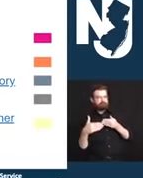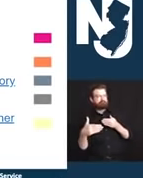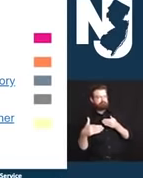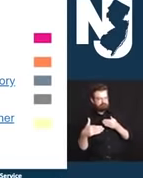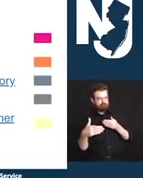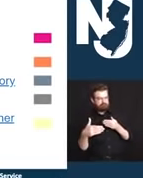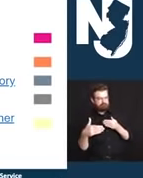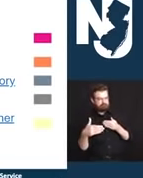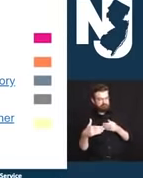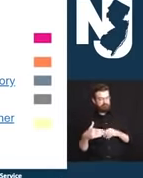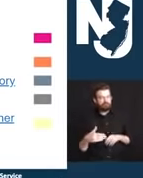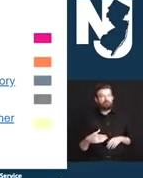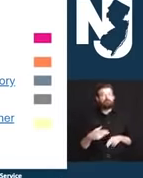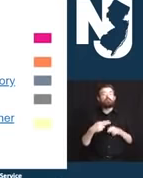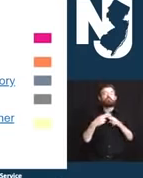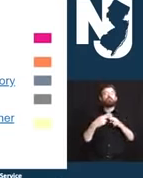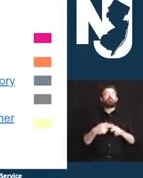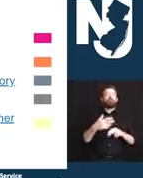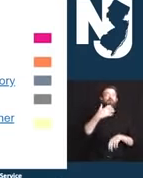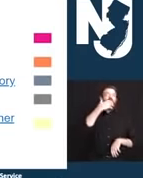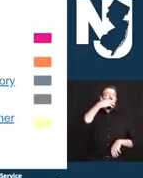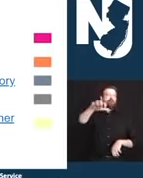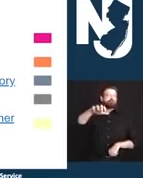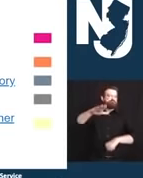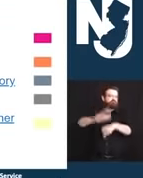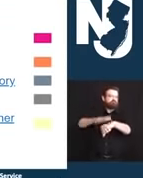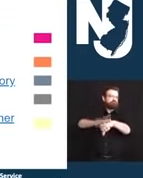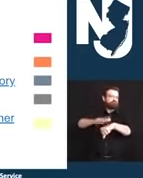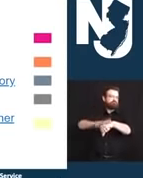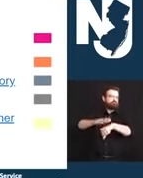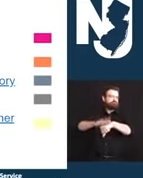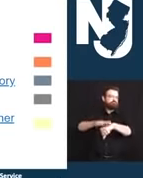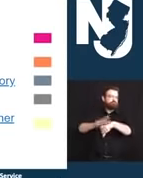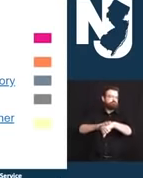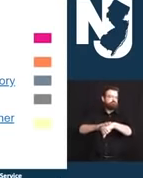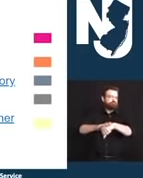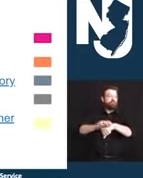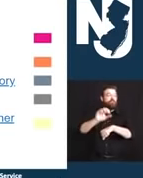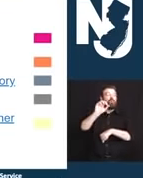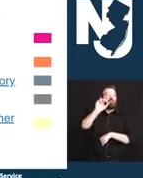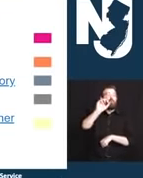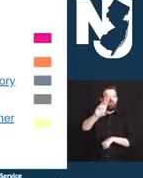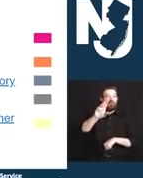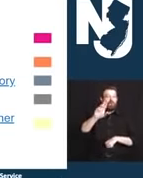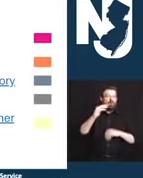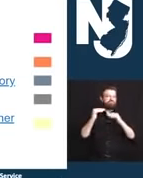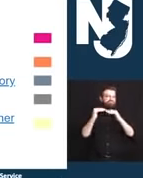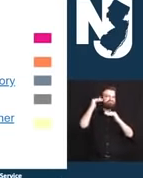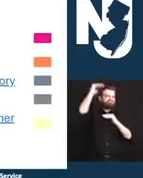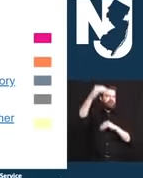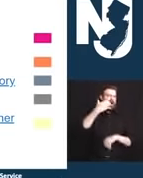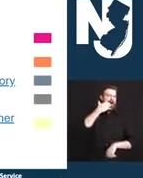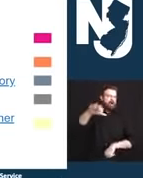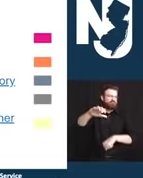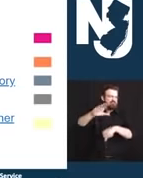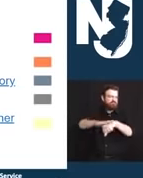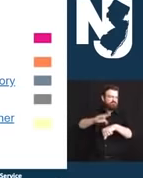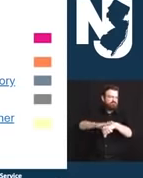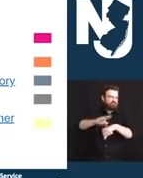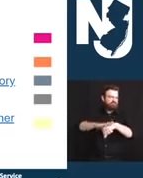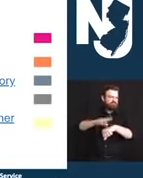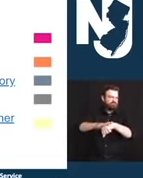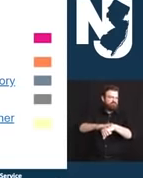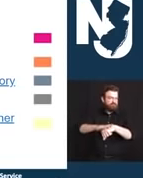a heat advisory or an excessive heat warning through this evening. The heat index will be near